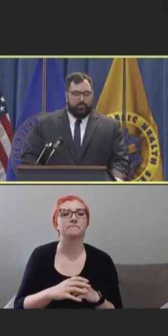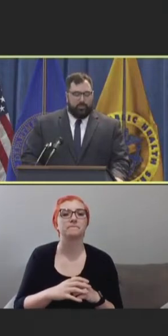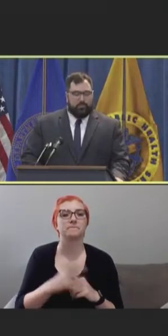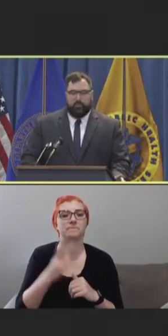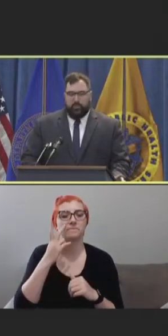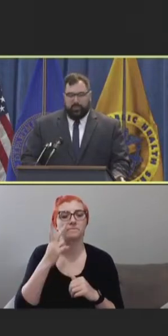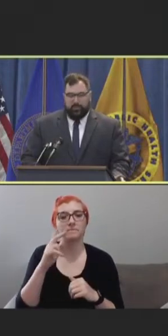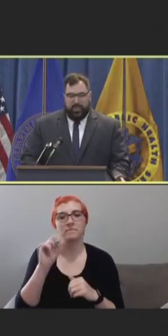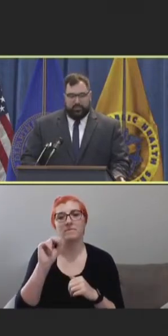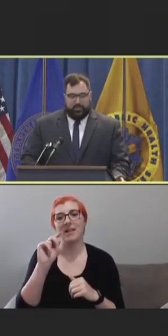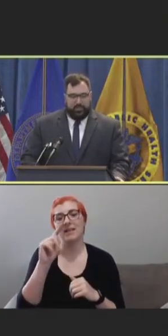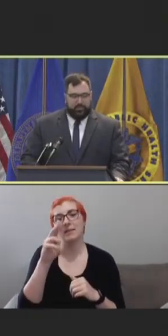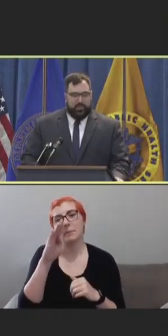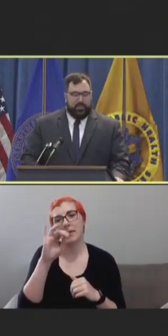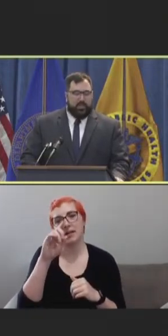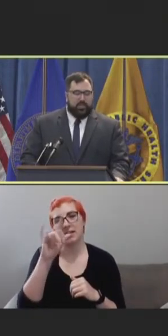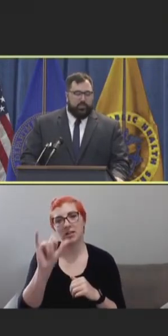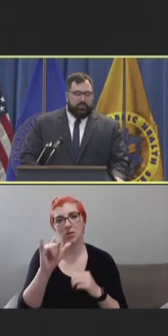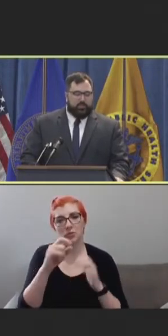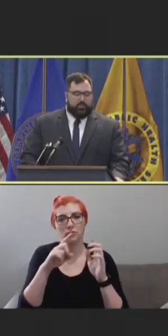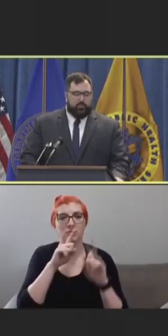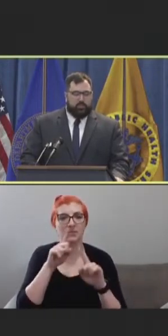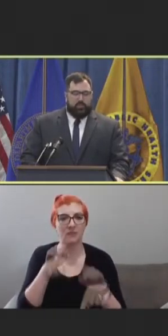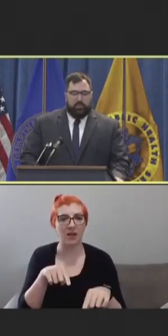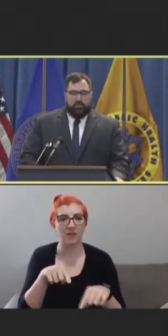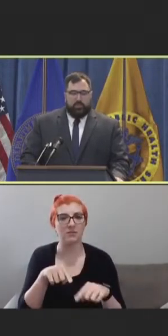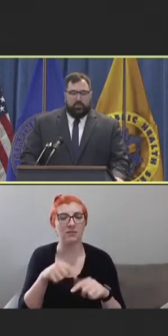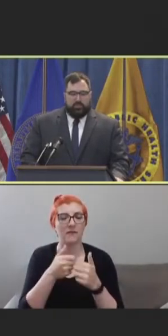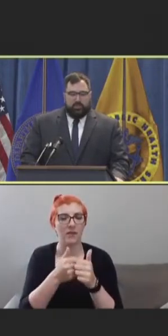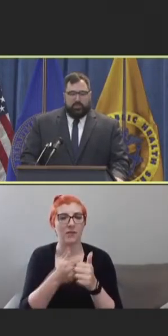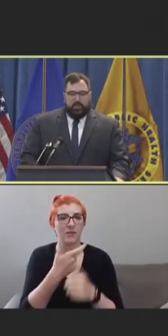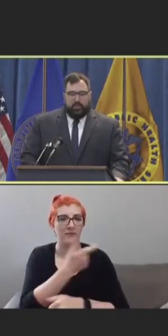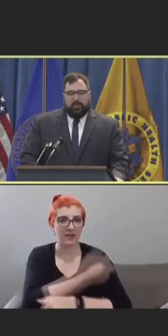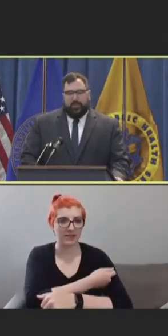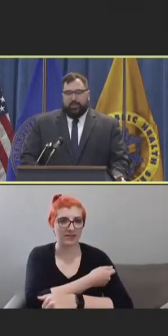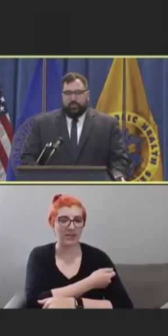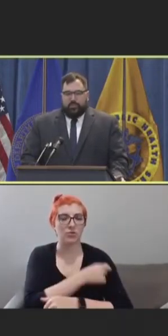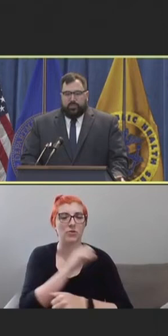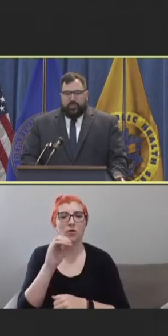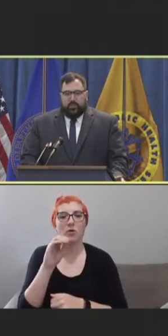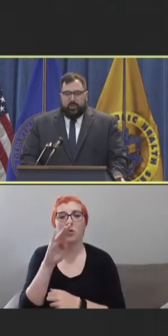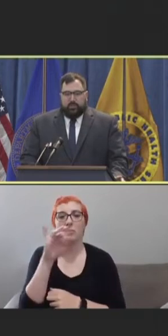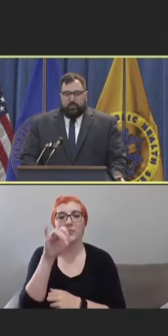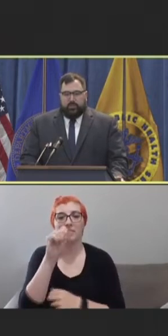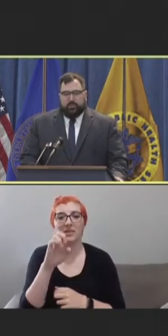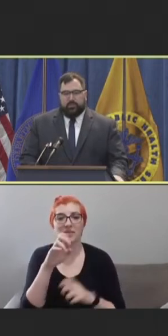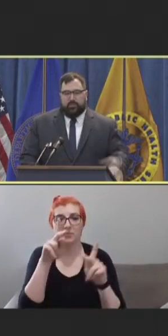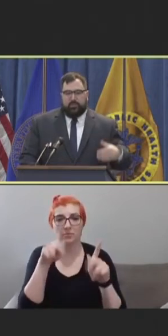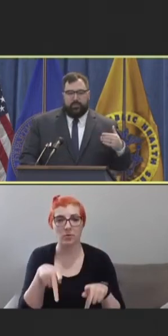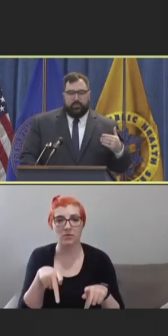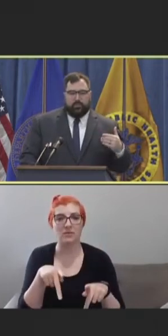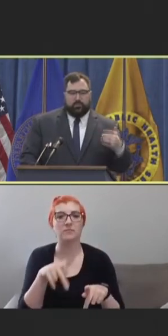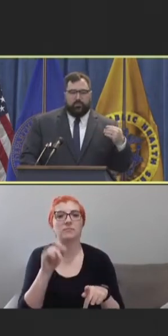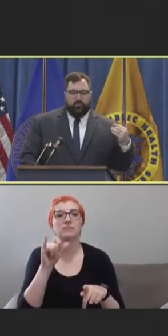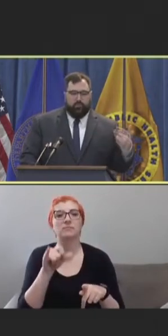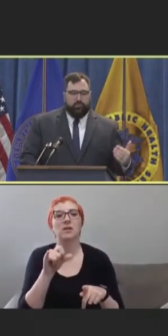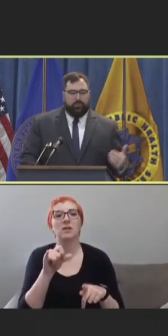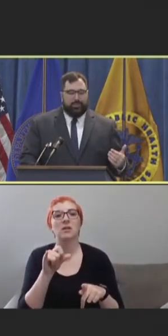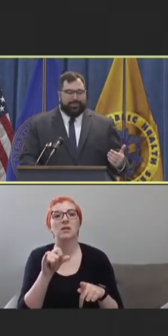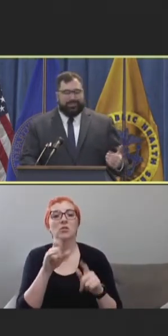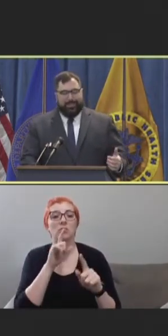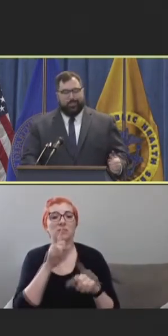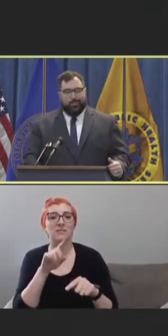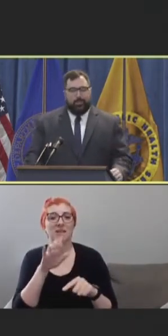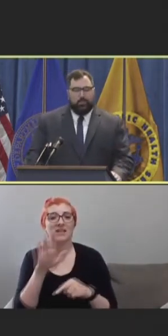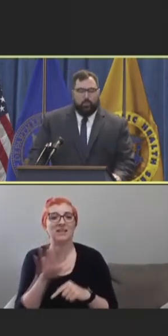antibody response following a vaccination in an obese individual, you can see that the IgG, the antibody response, is roughly